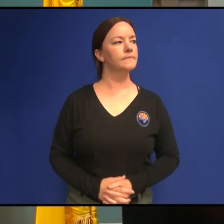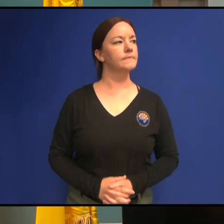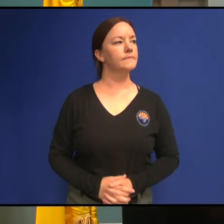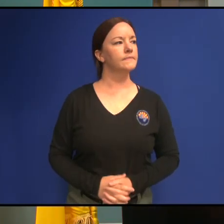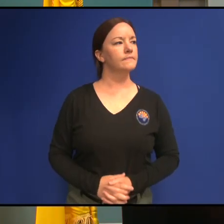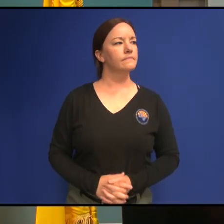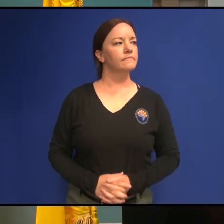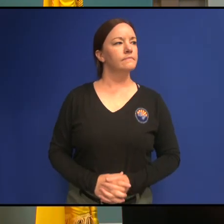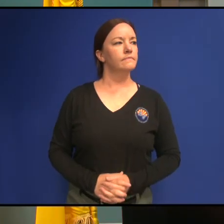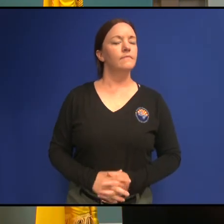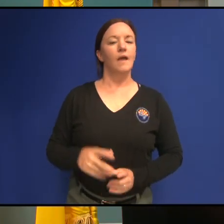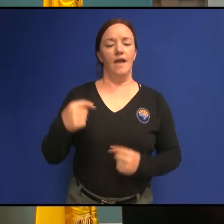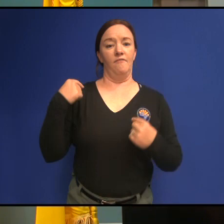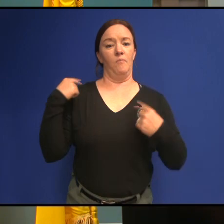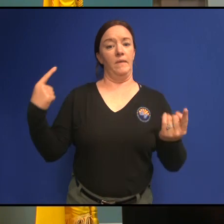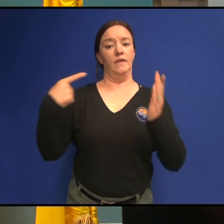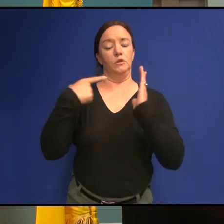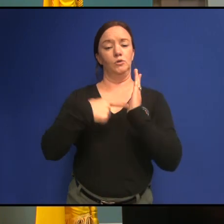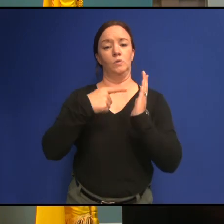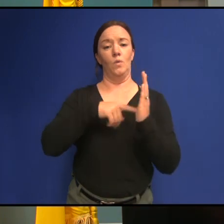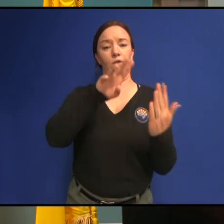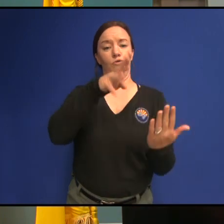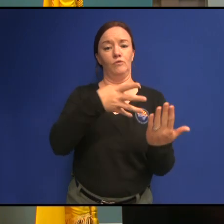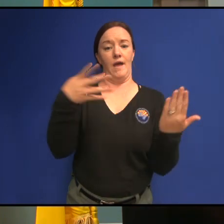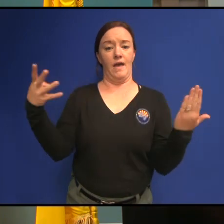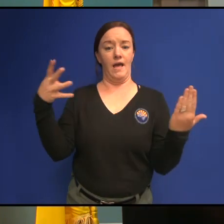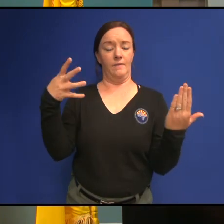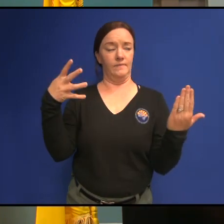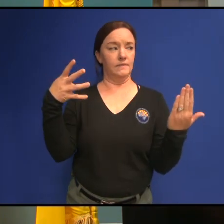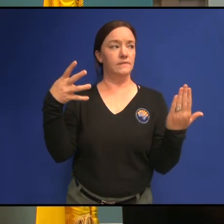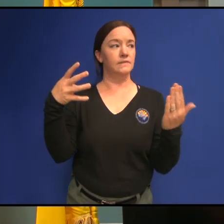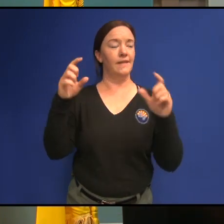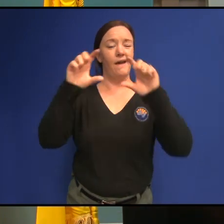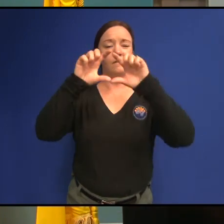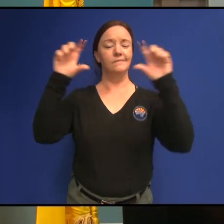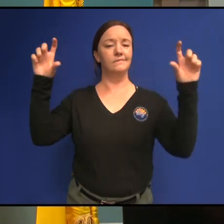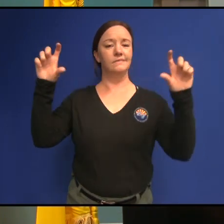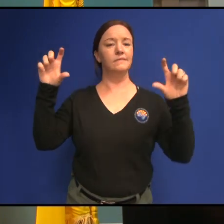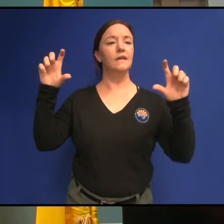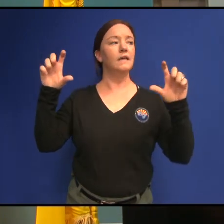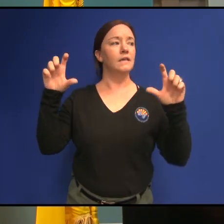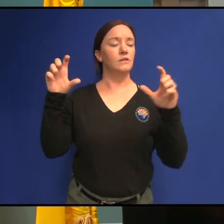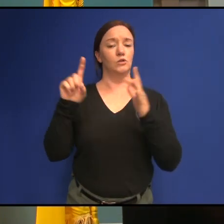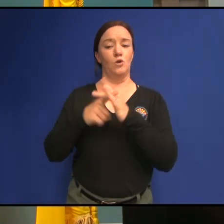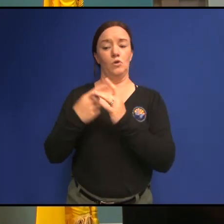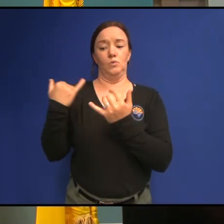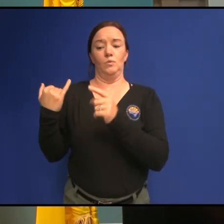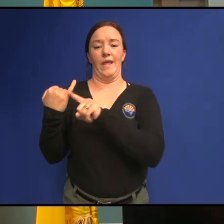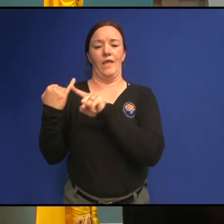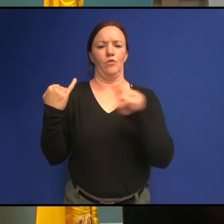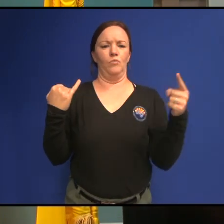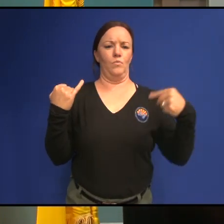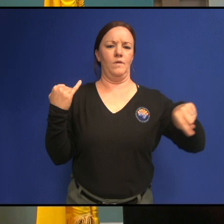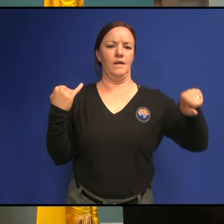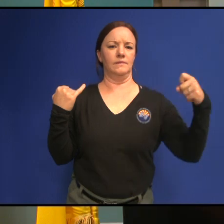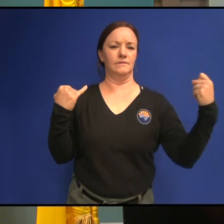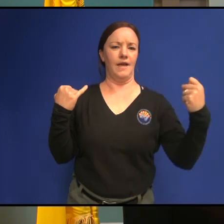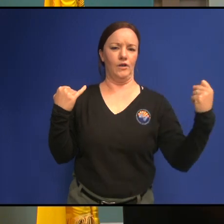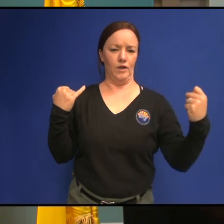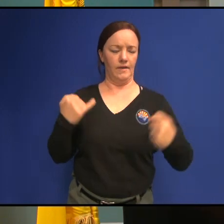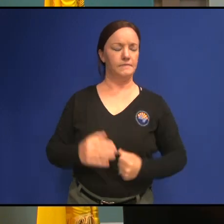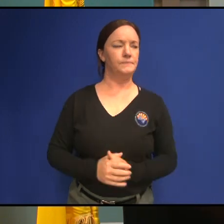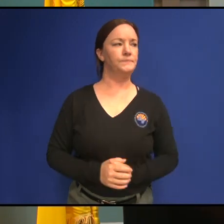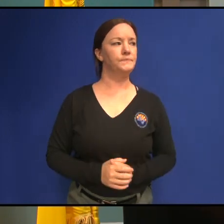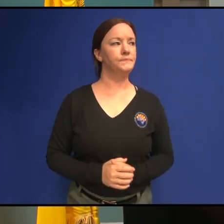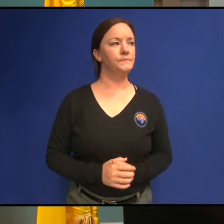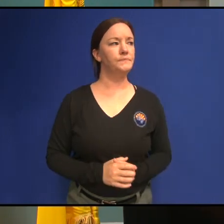All right, we've been showing these graphs. This starts today and goes through next Saturday. Up here on the top